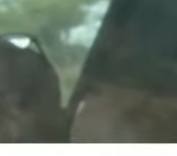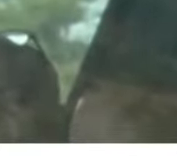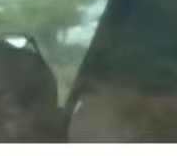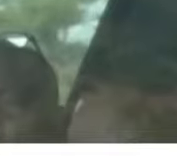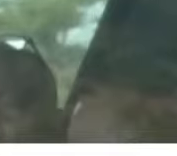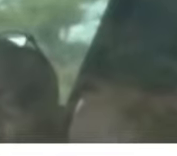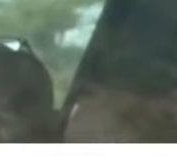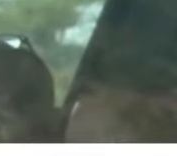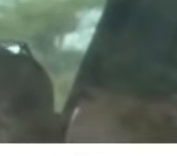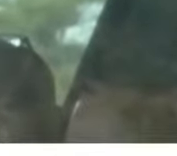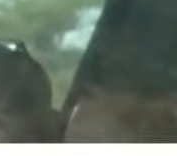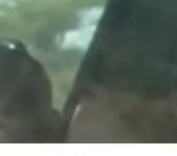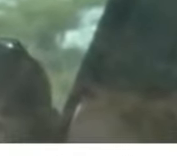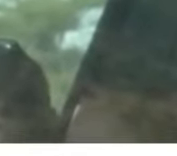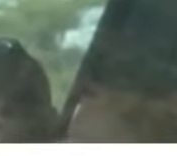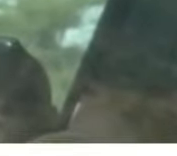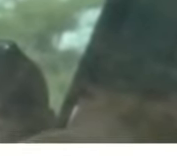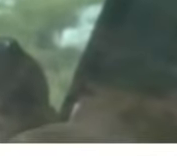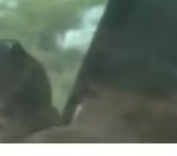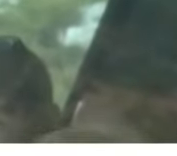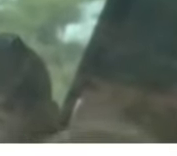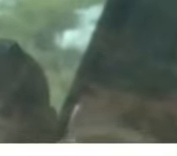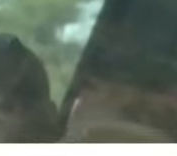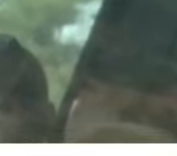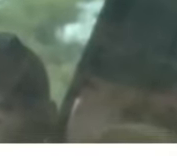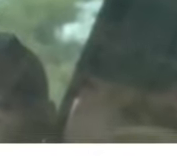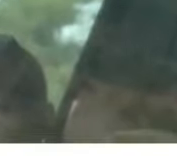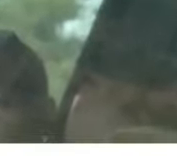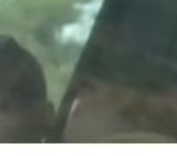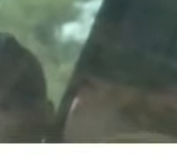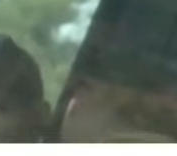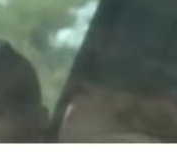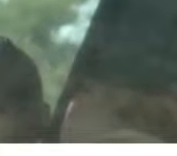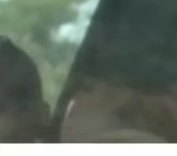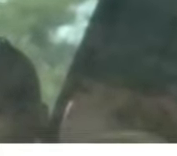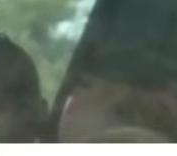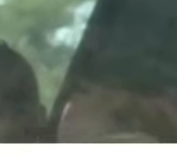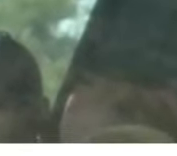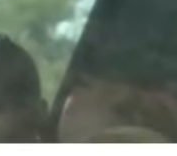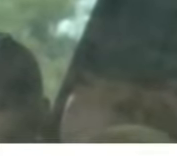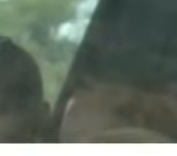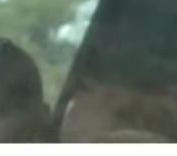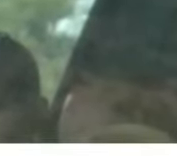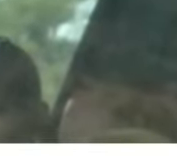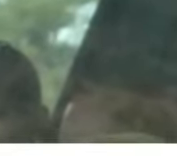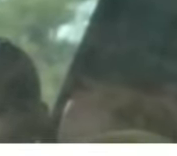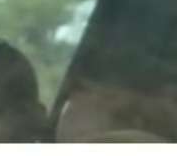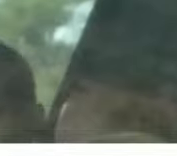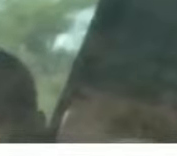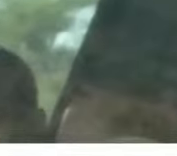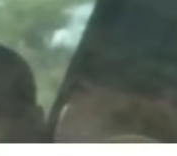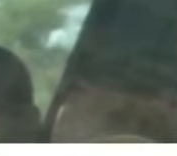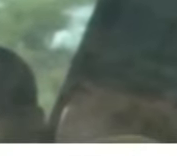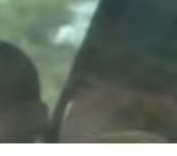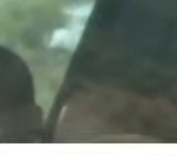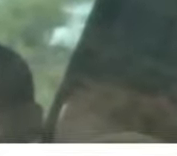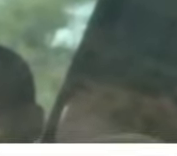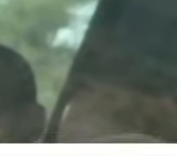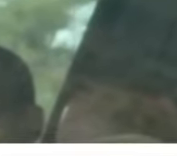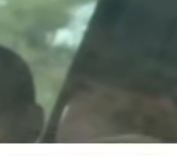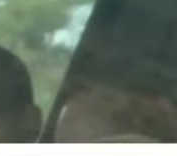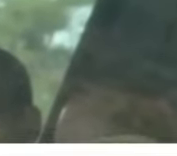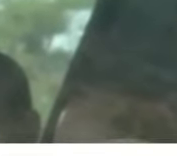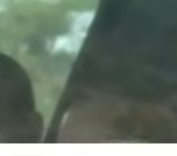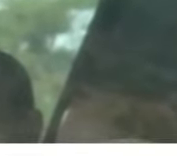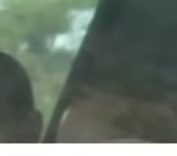workers and the fruits of their labour. The theme of this year's celebration, Kenya's Workers